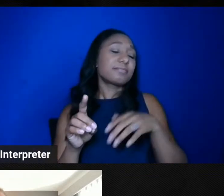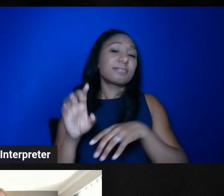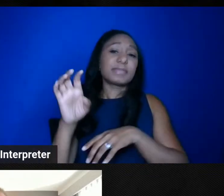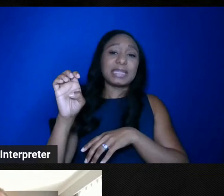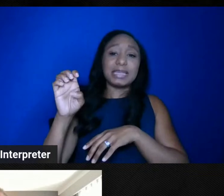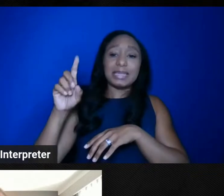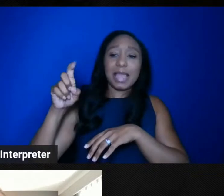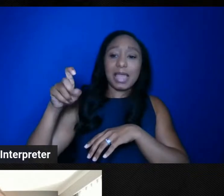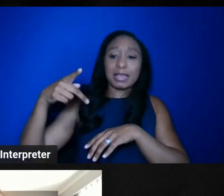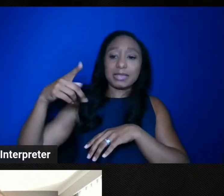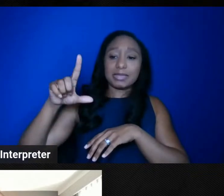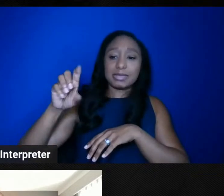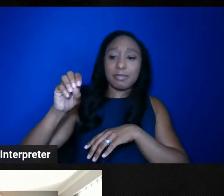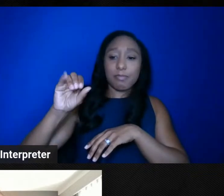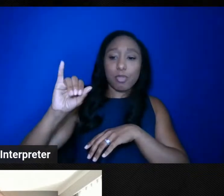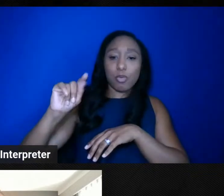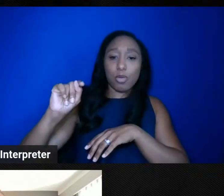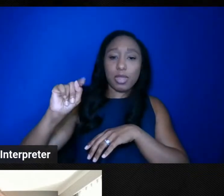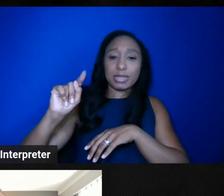and segregation